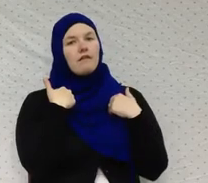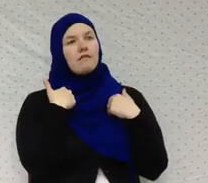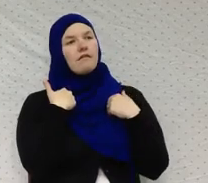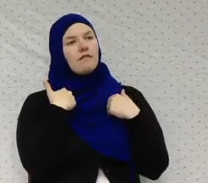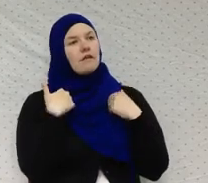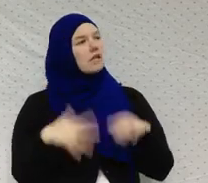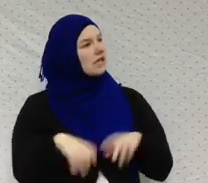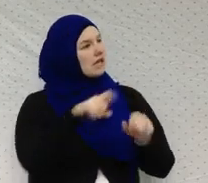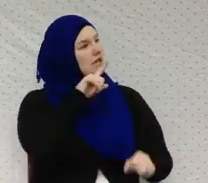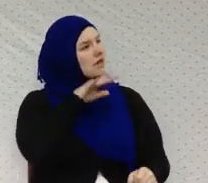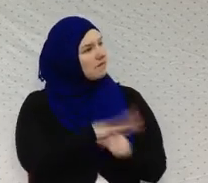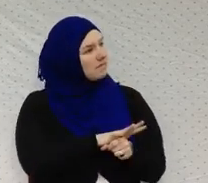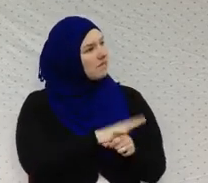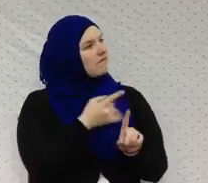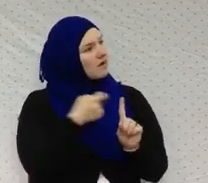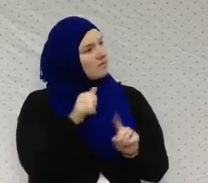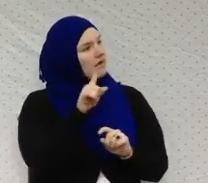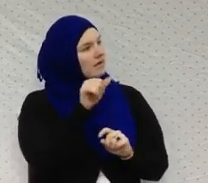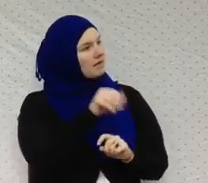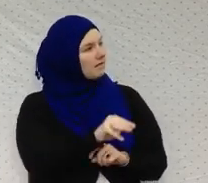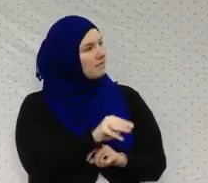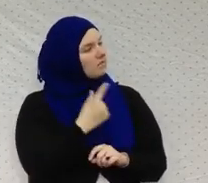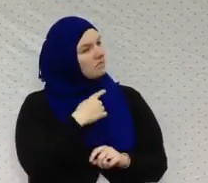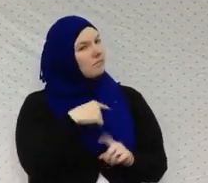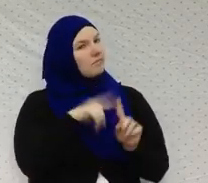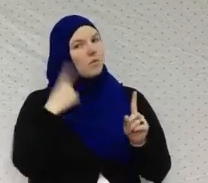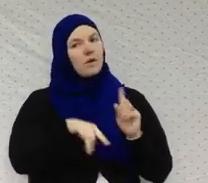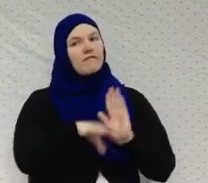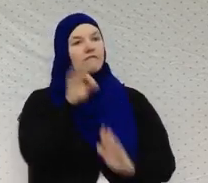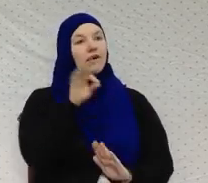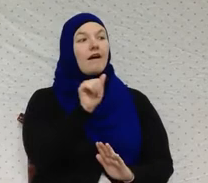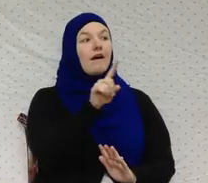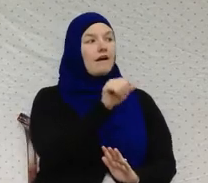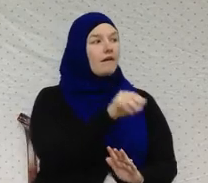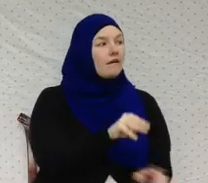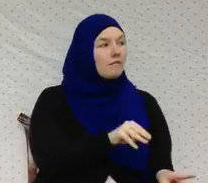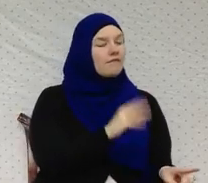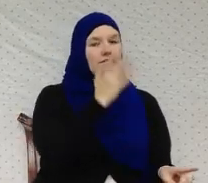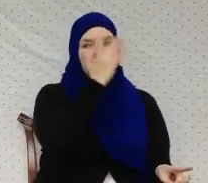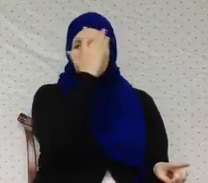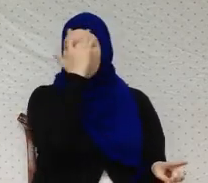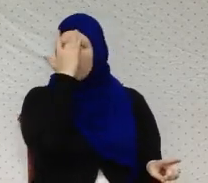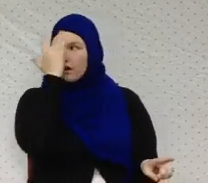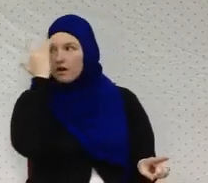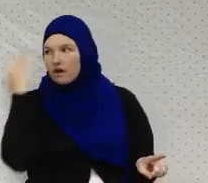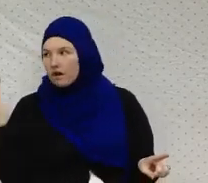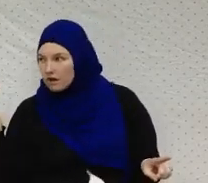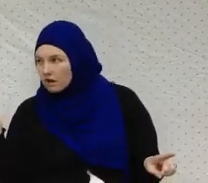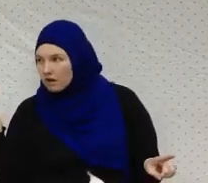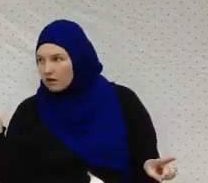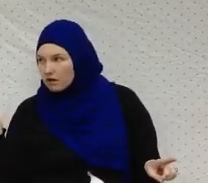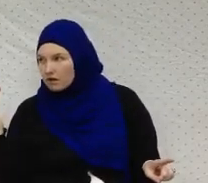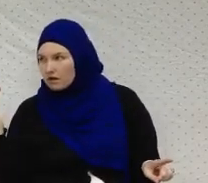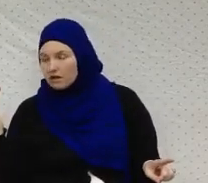we have taken the covenant from Adam, but we found that he forgot and